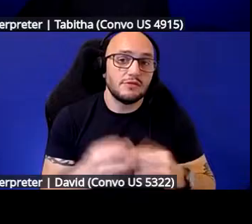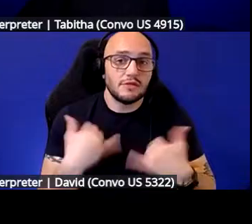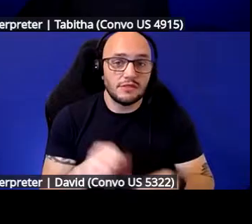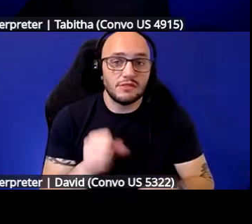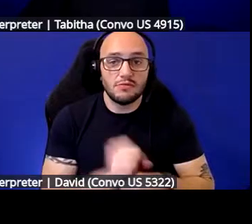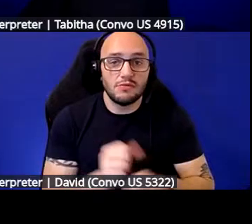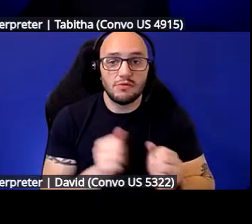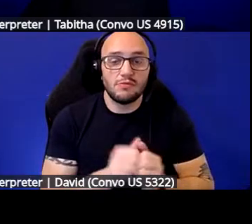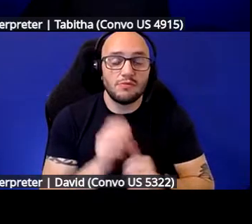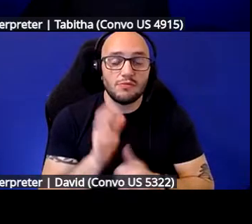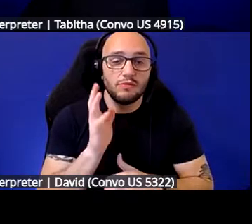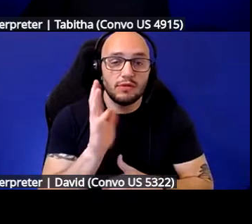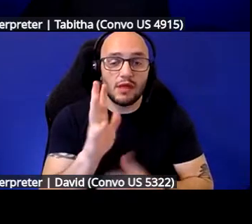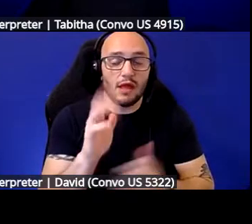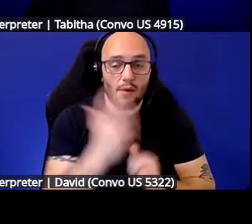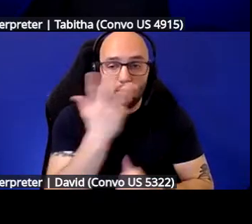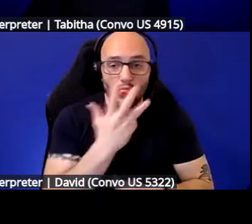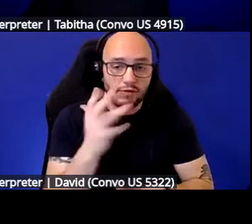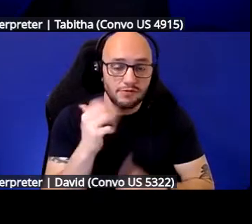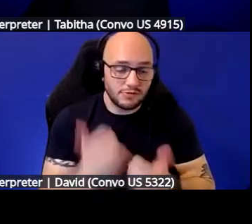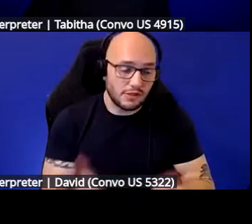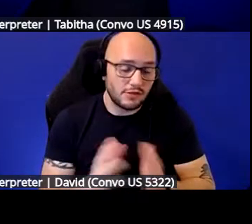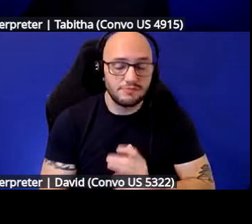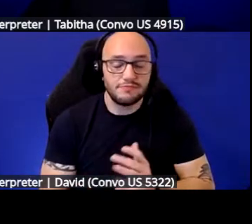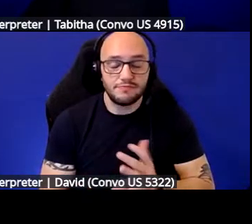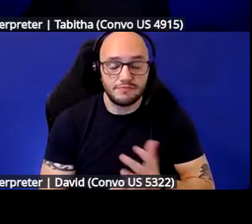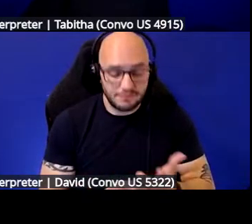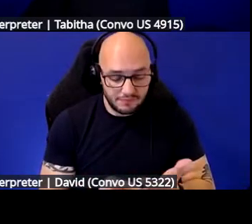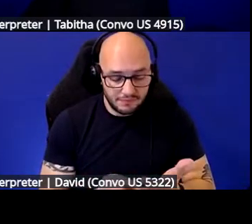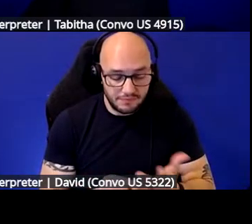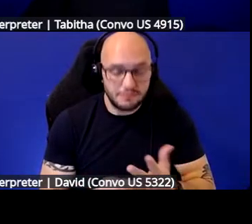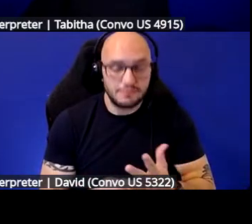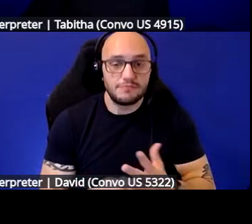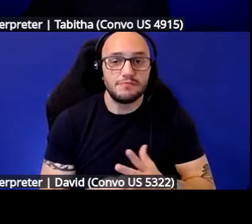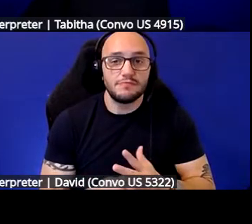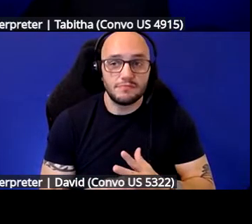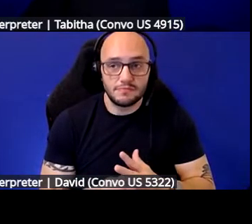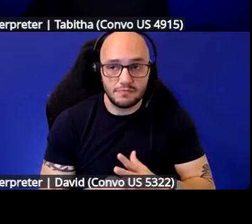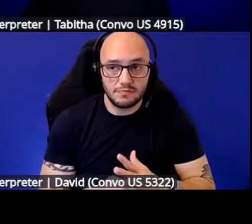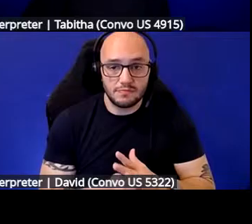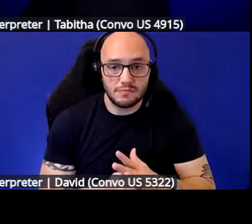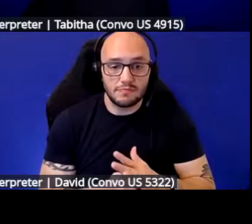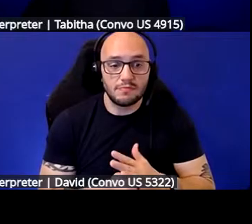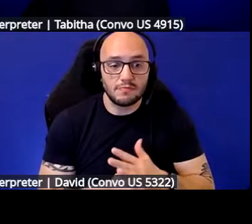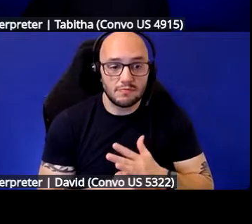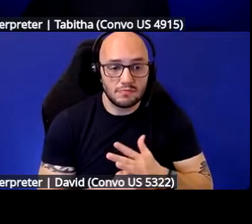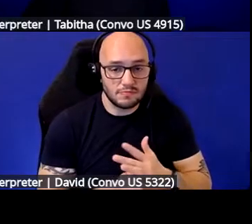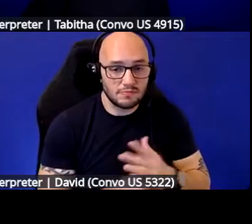with your aesthetic. So there you go. It is Thursday.